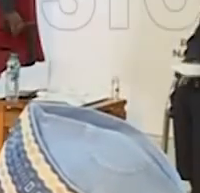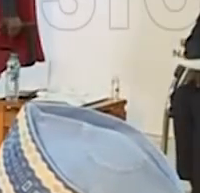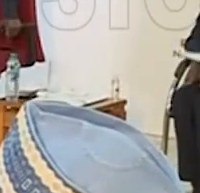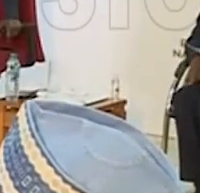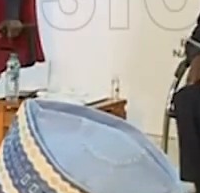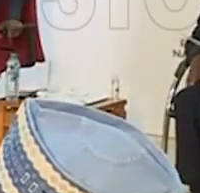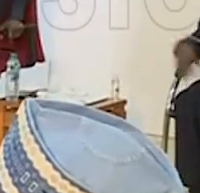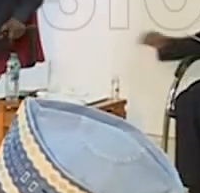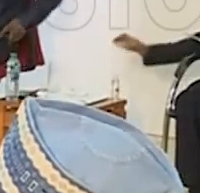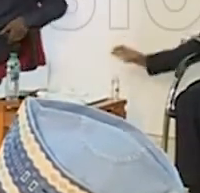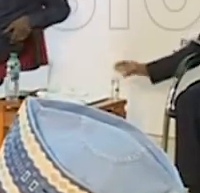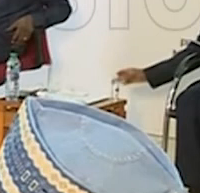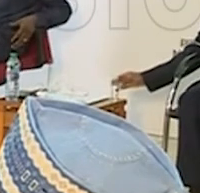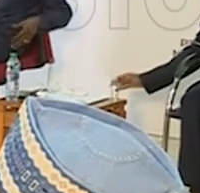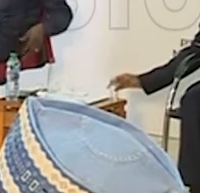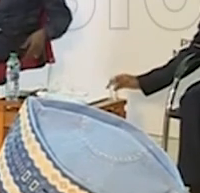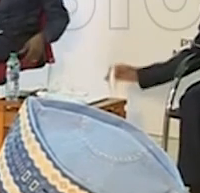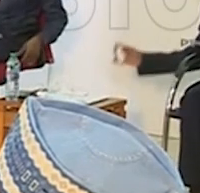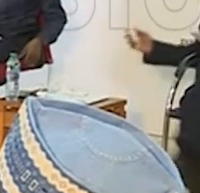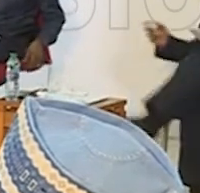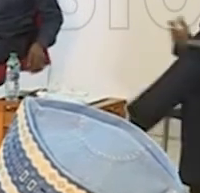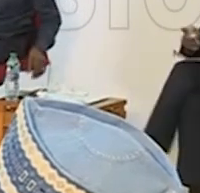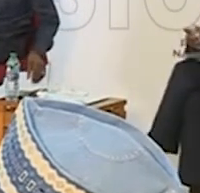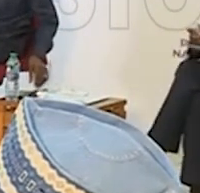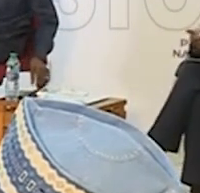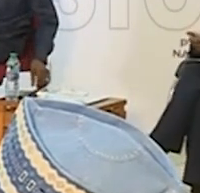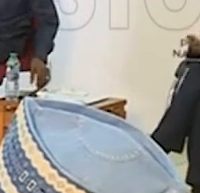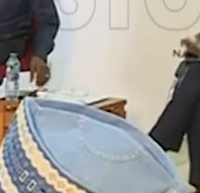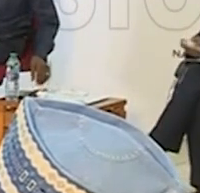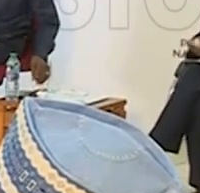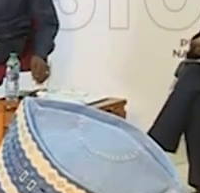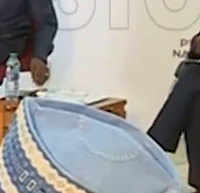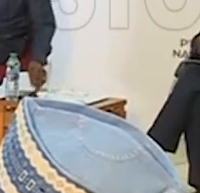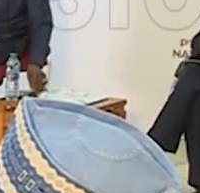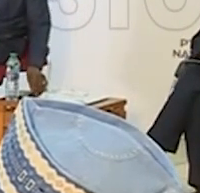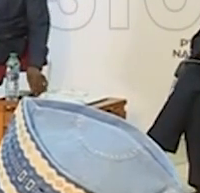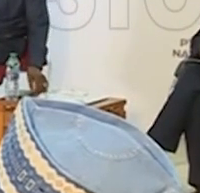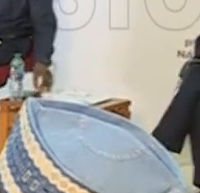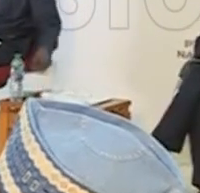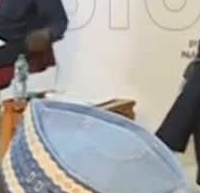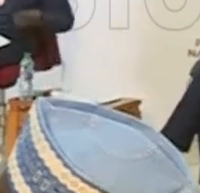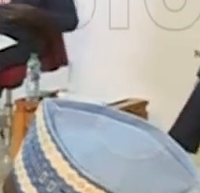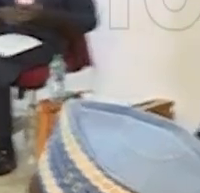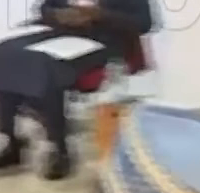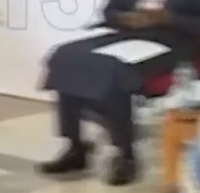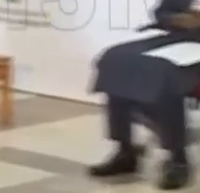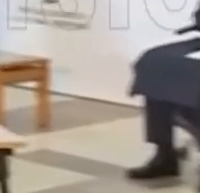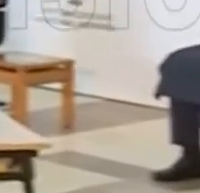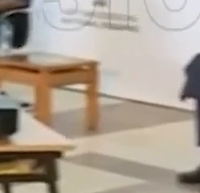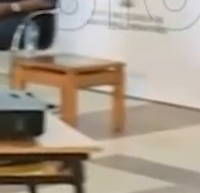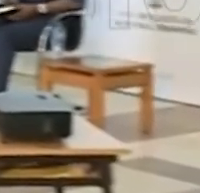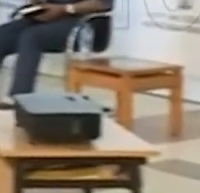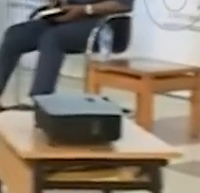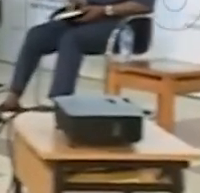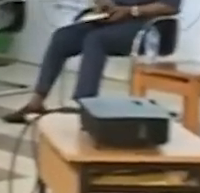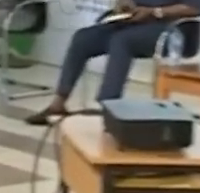Thank you very much, Chairman, Presidential Task Force. We must thank all our partners, particularly members